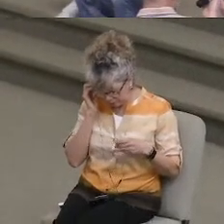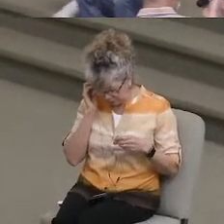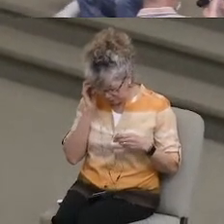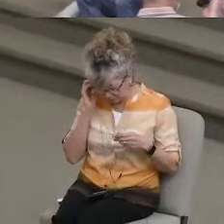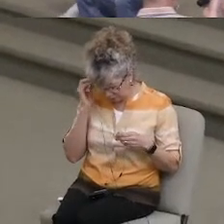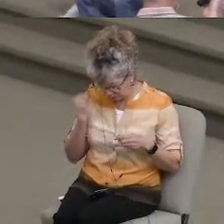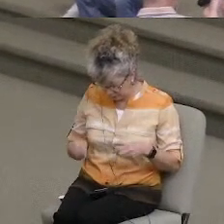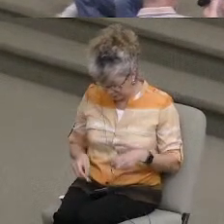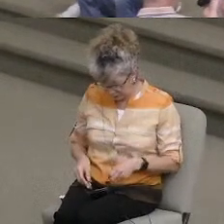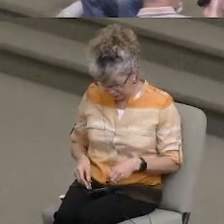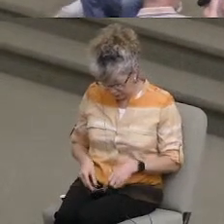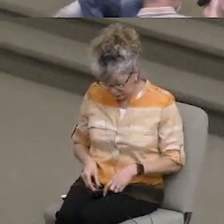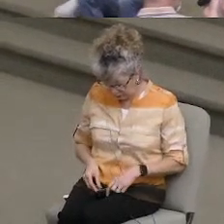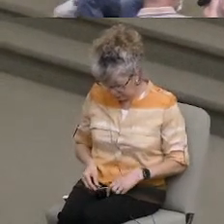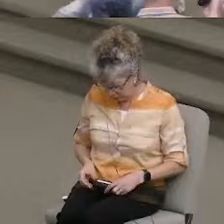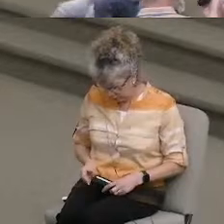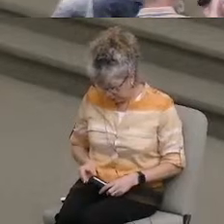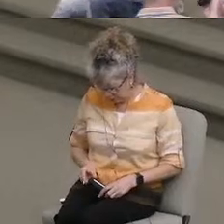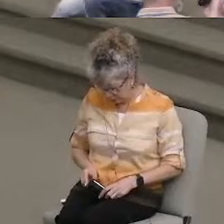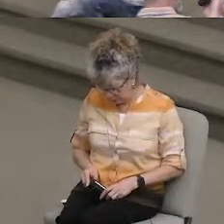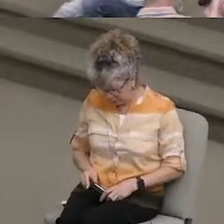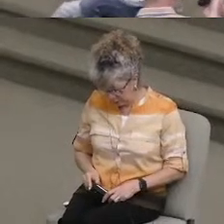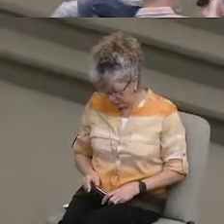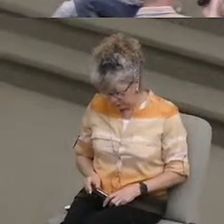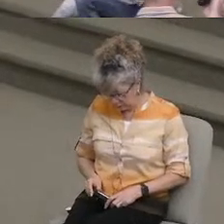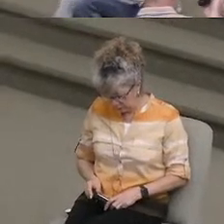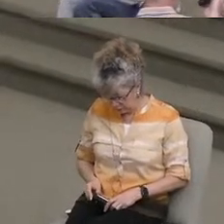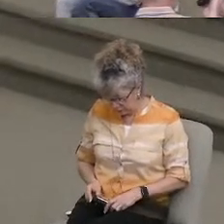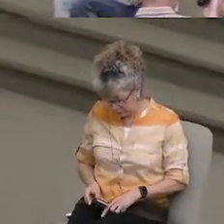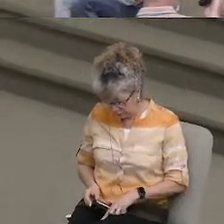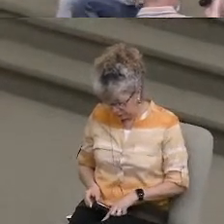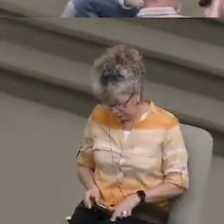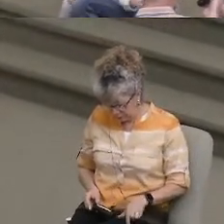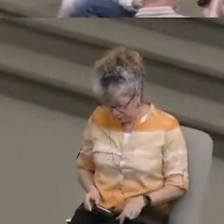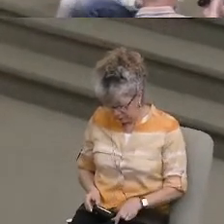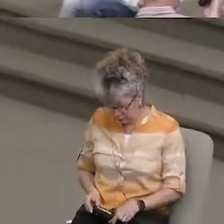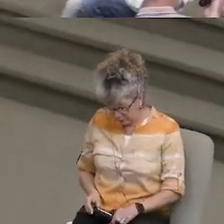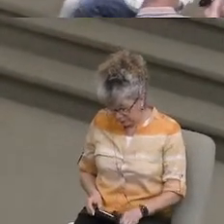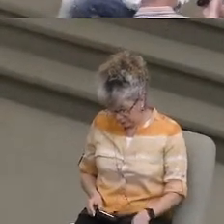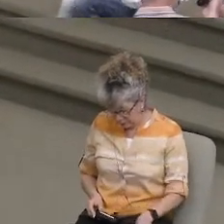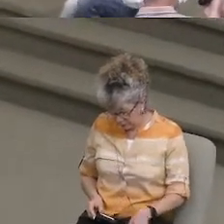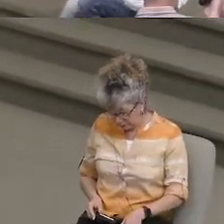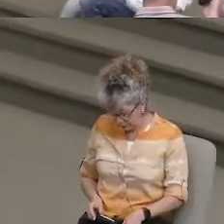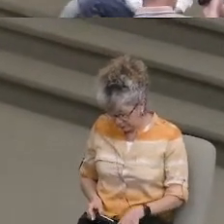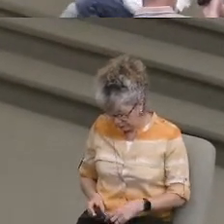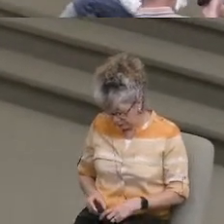The world and its desires passed away.